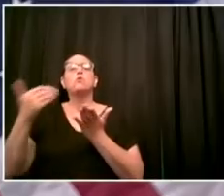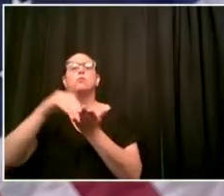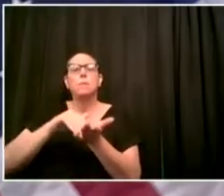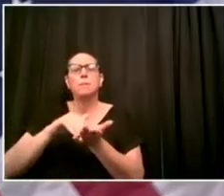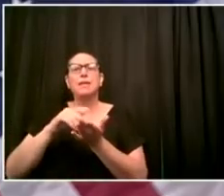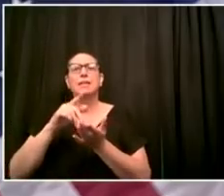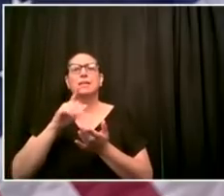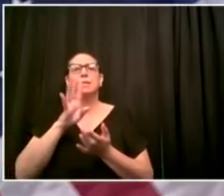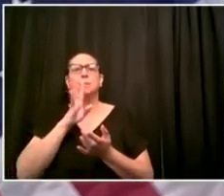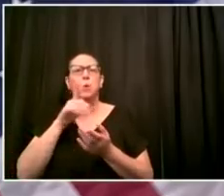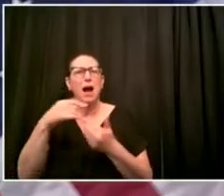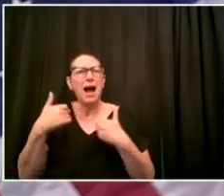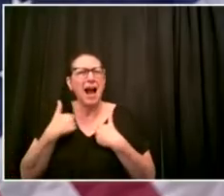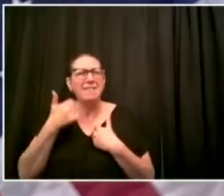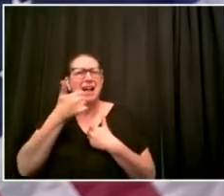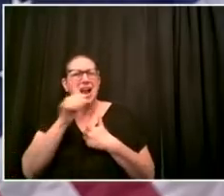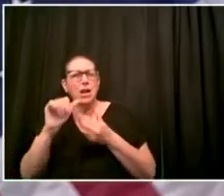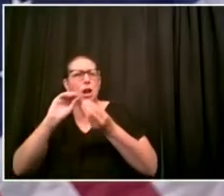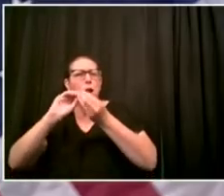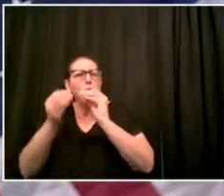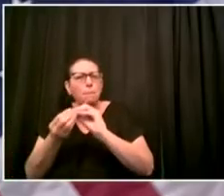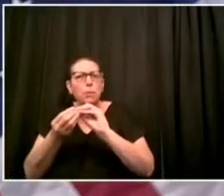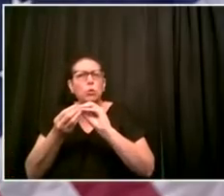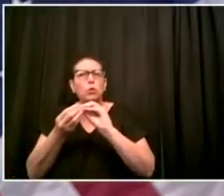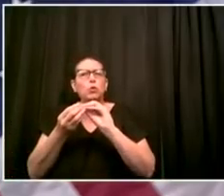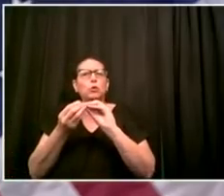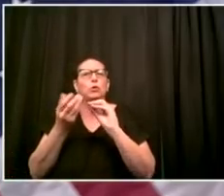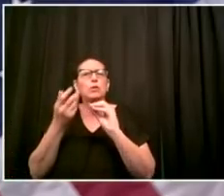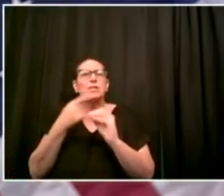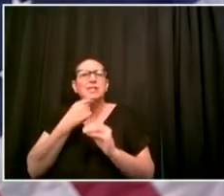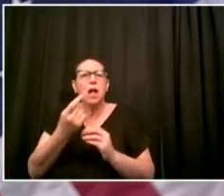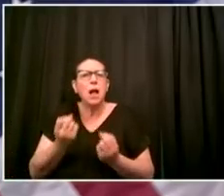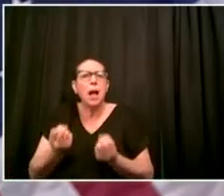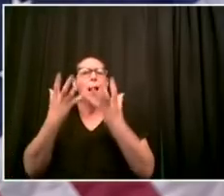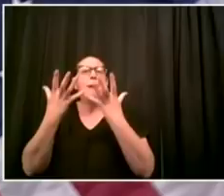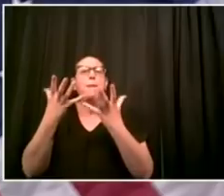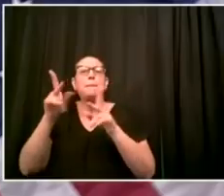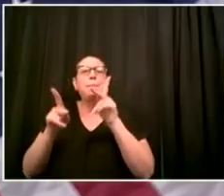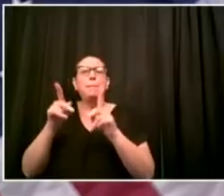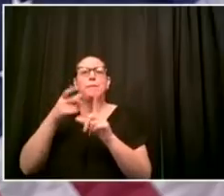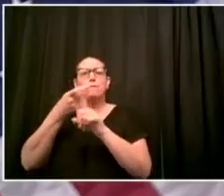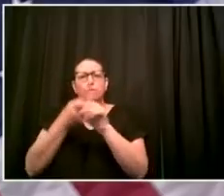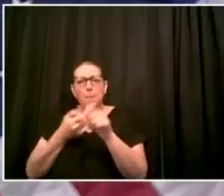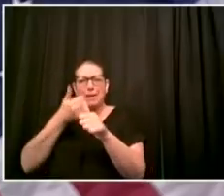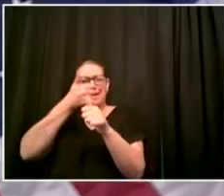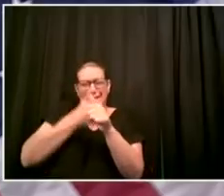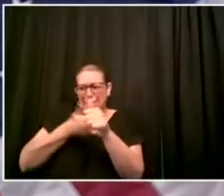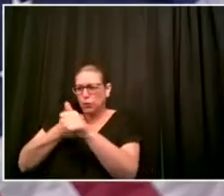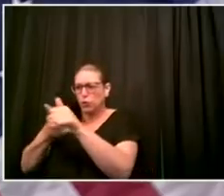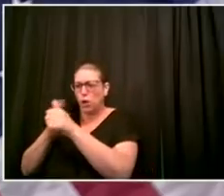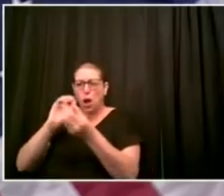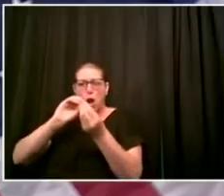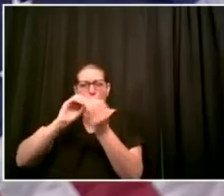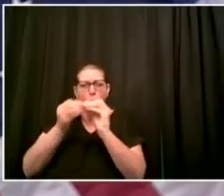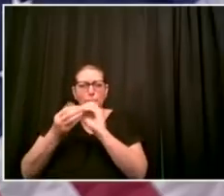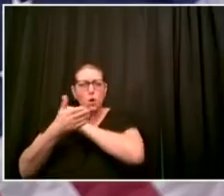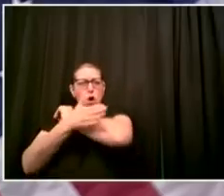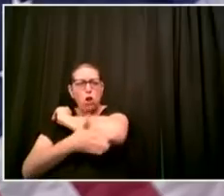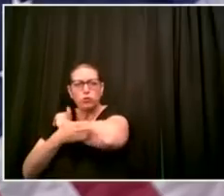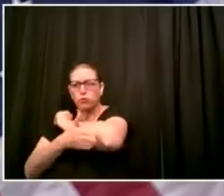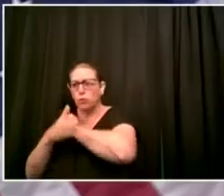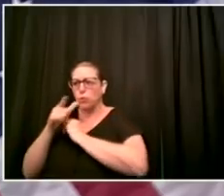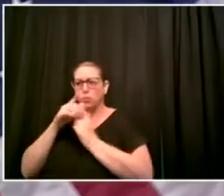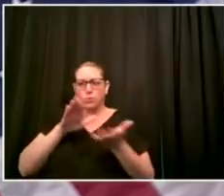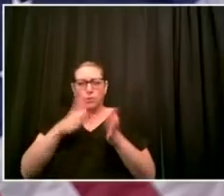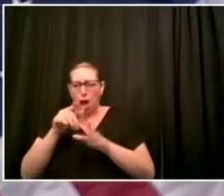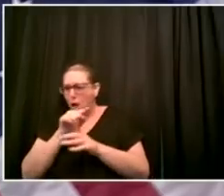a magazine, they have a report that South Asian, like Bangladeshi community lost about more than 270